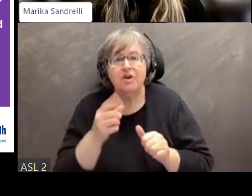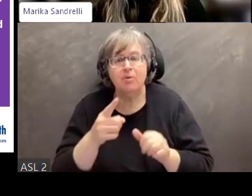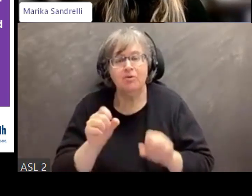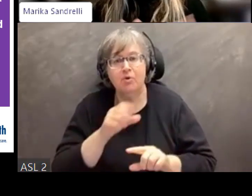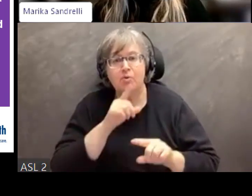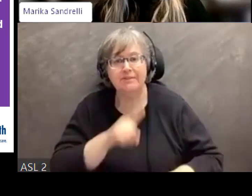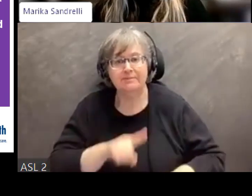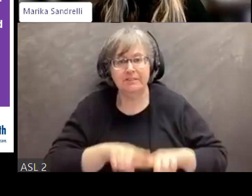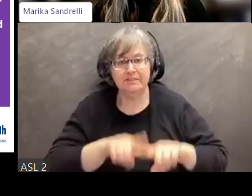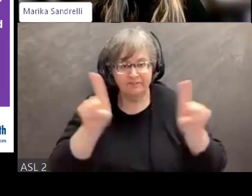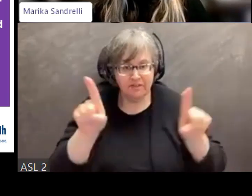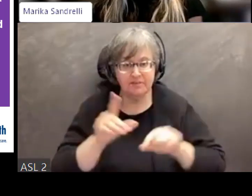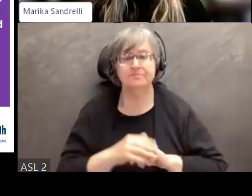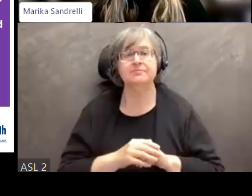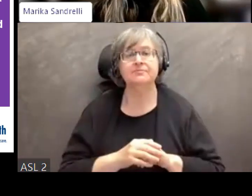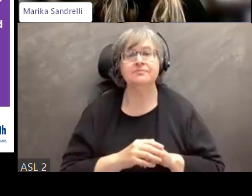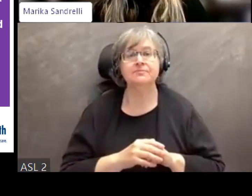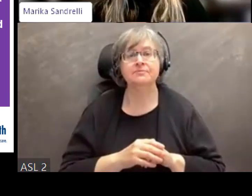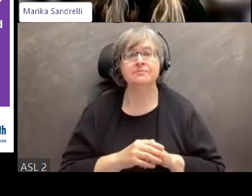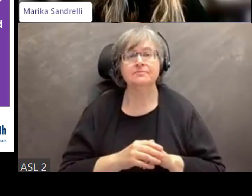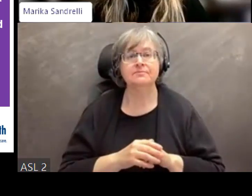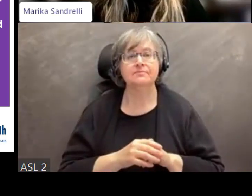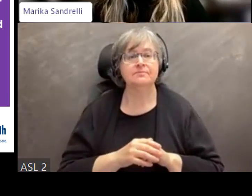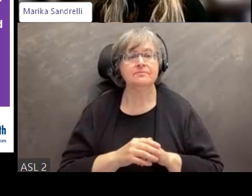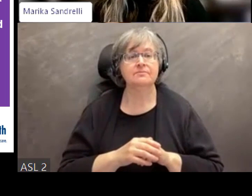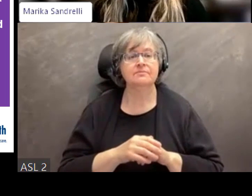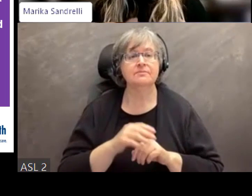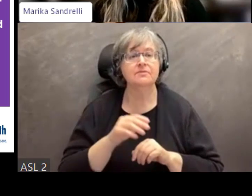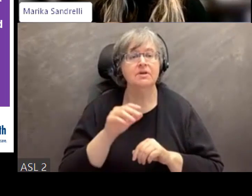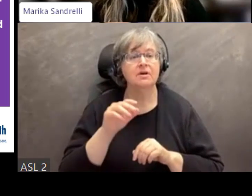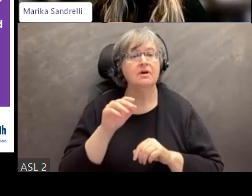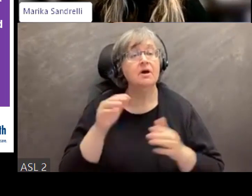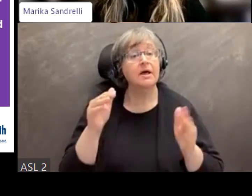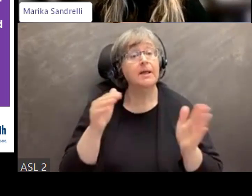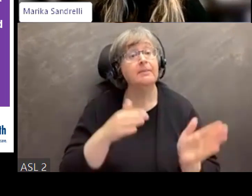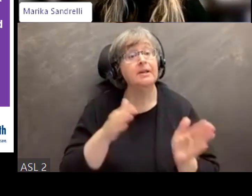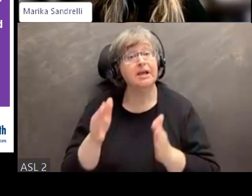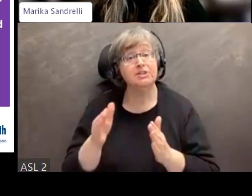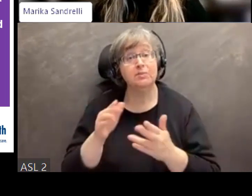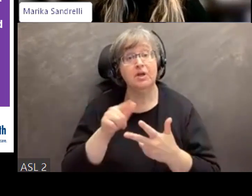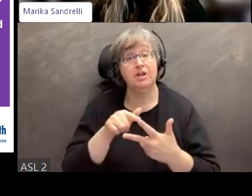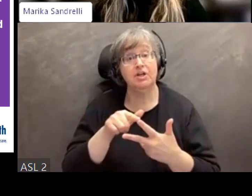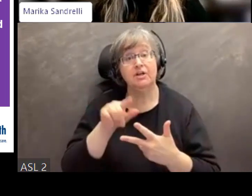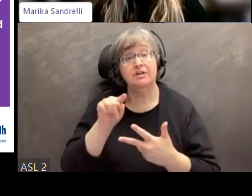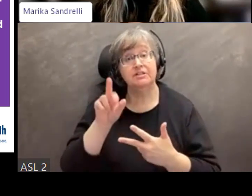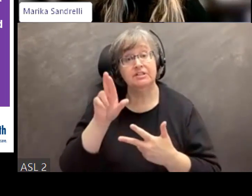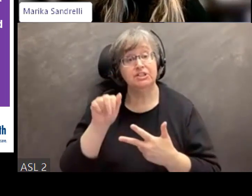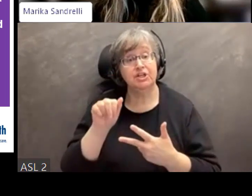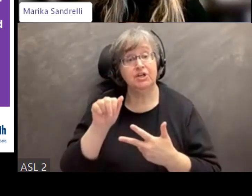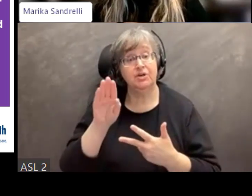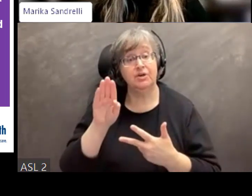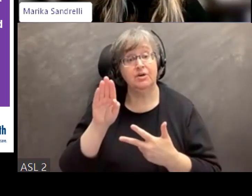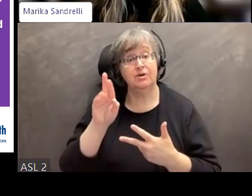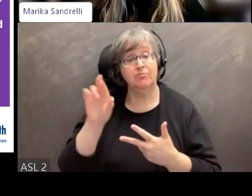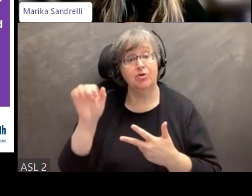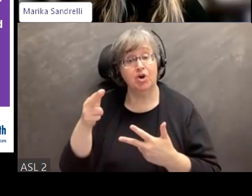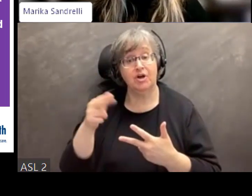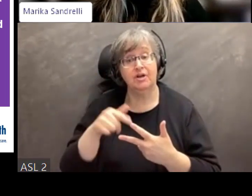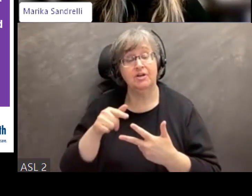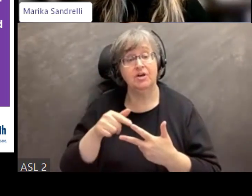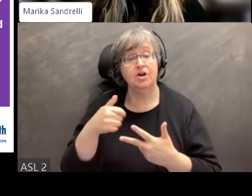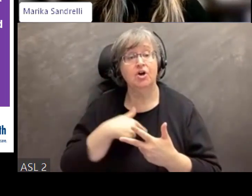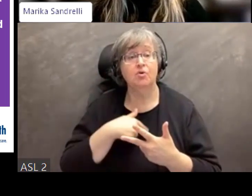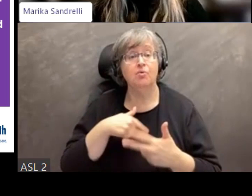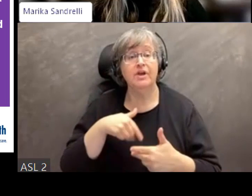response. And everyone can respond differently. Tara Brock's definition that trauma is when